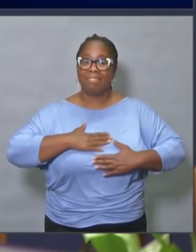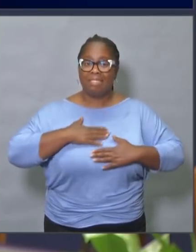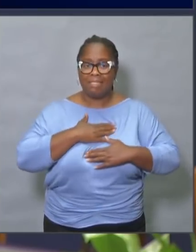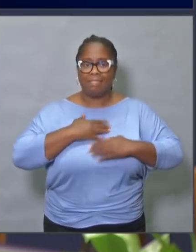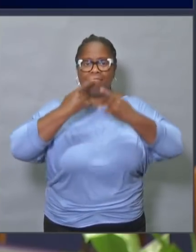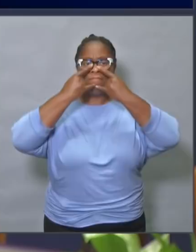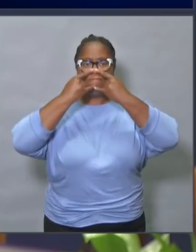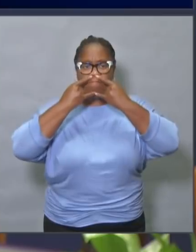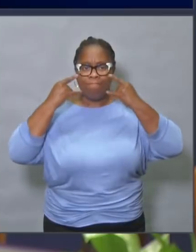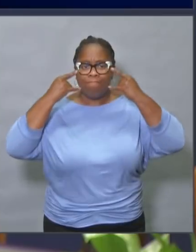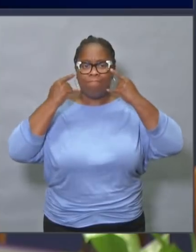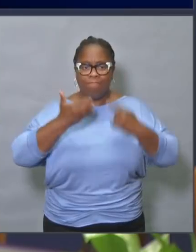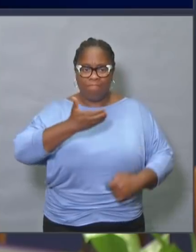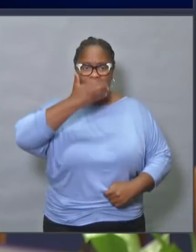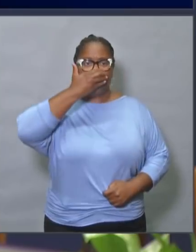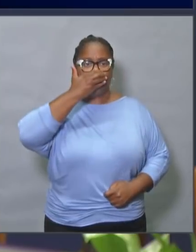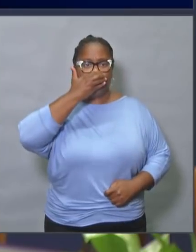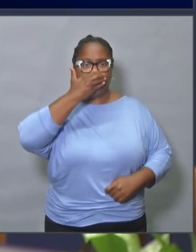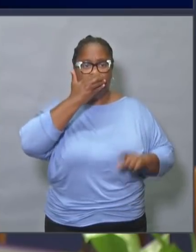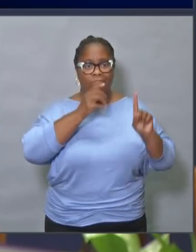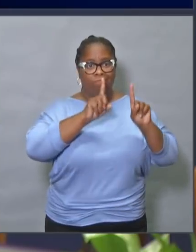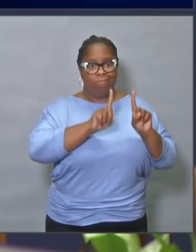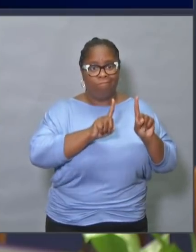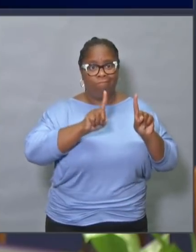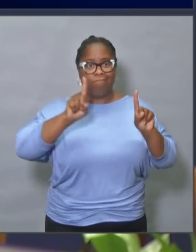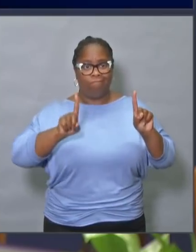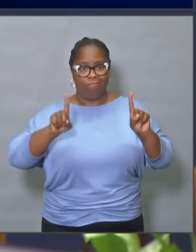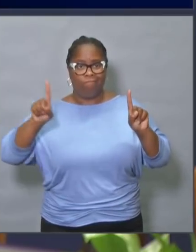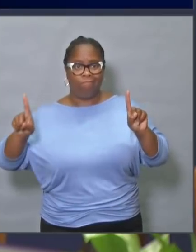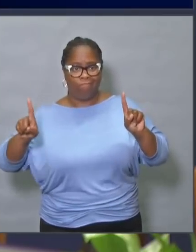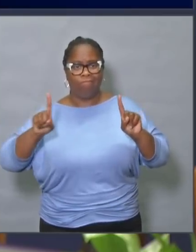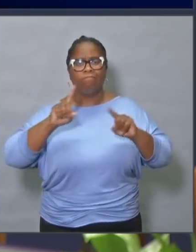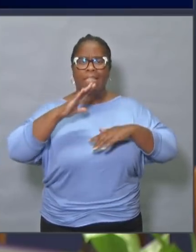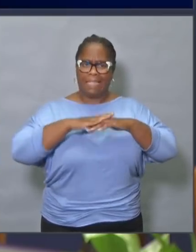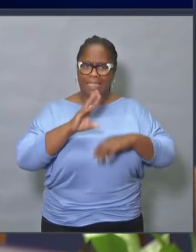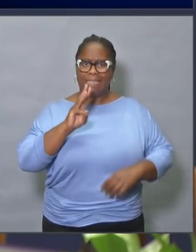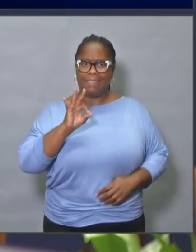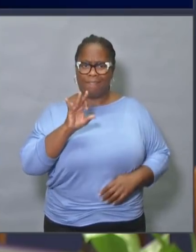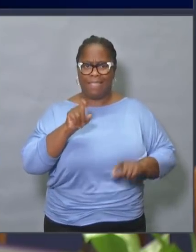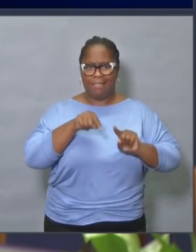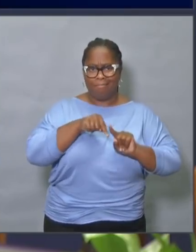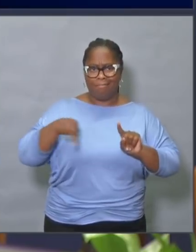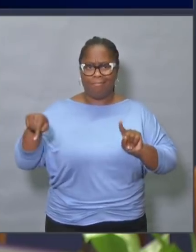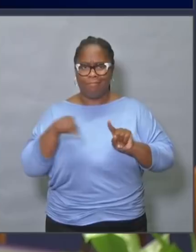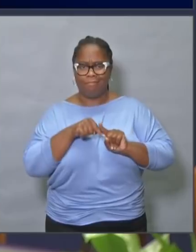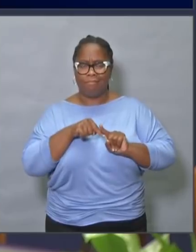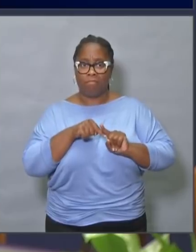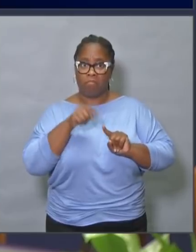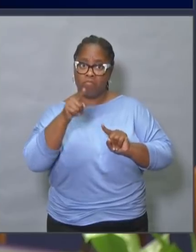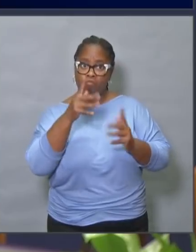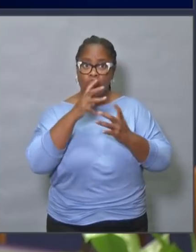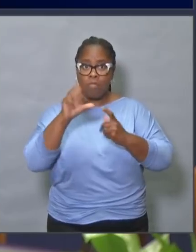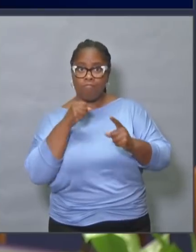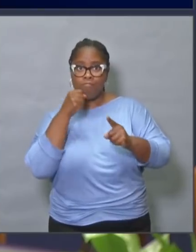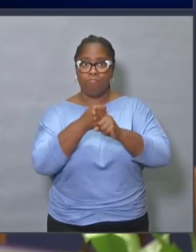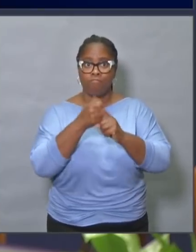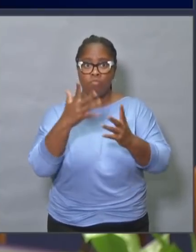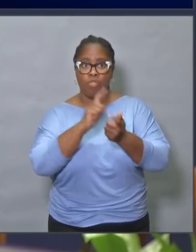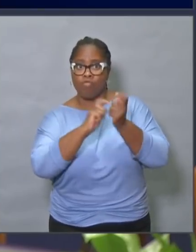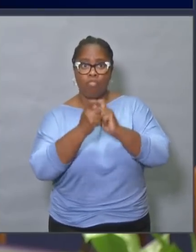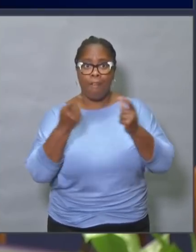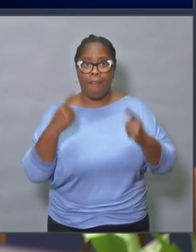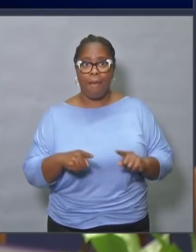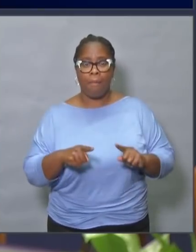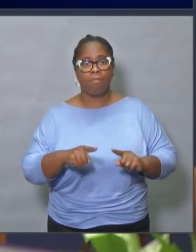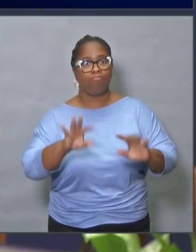and maintain 6 feet between you and the person next to you. We support your commitment to seek meaningful change, but please do